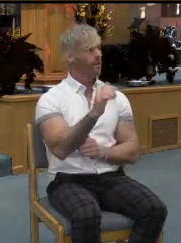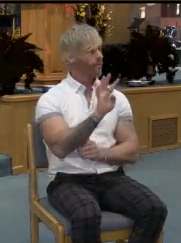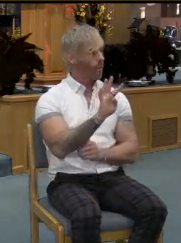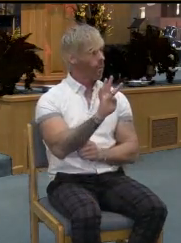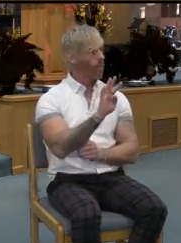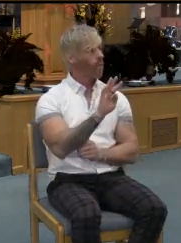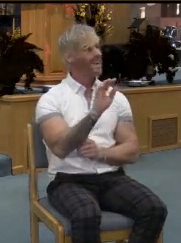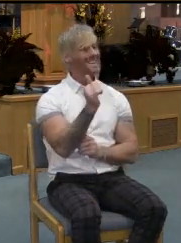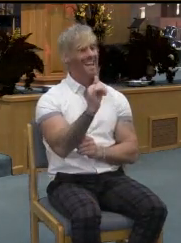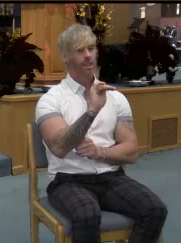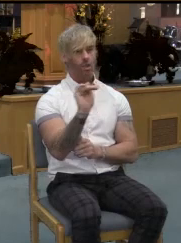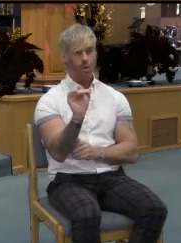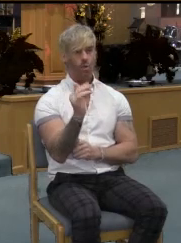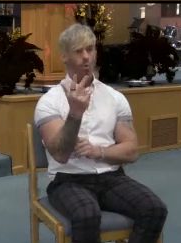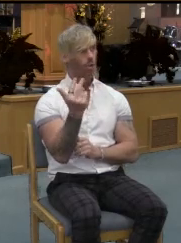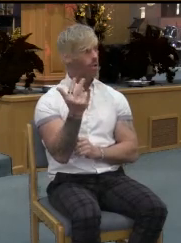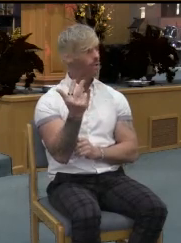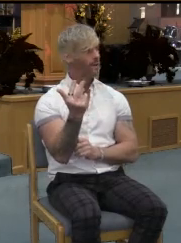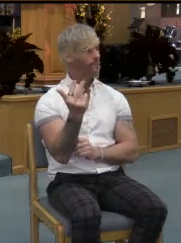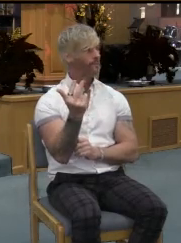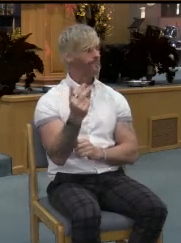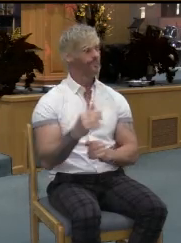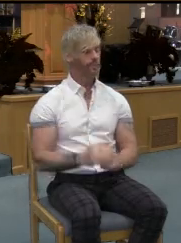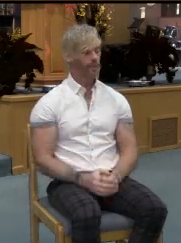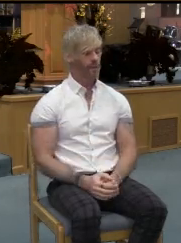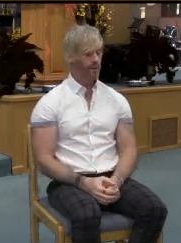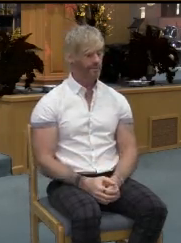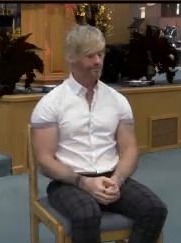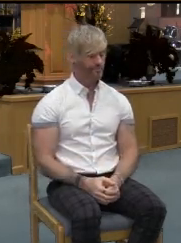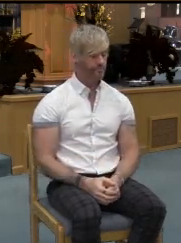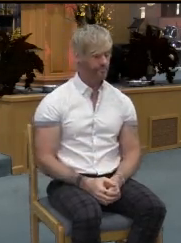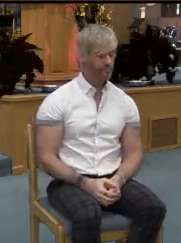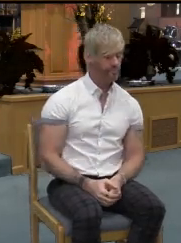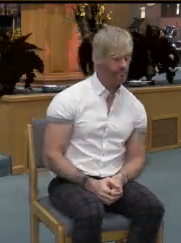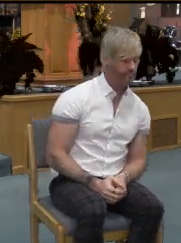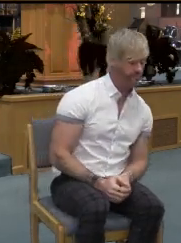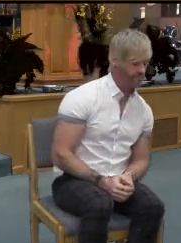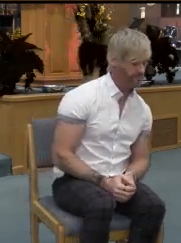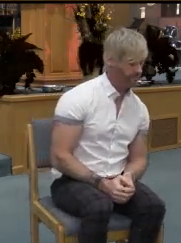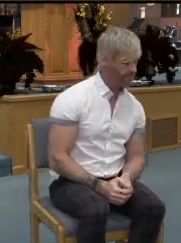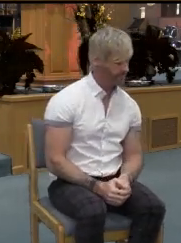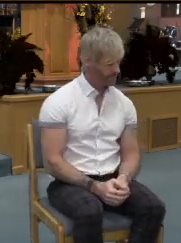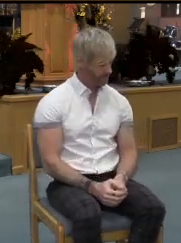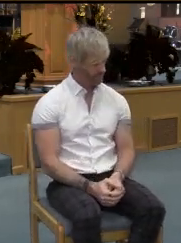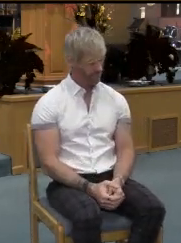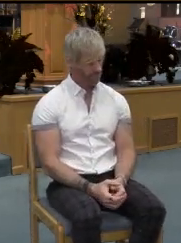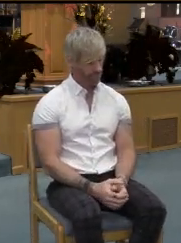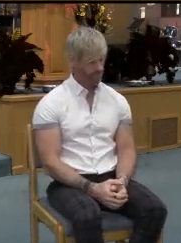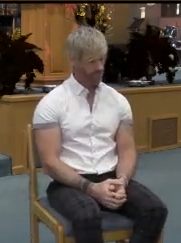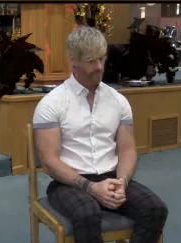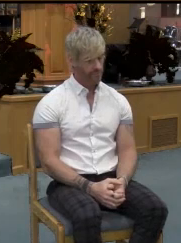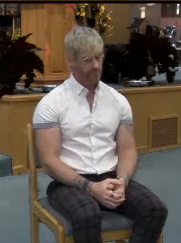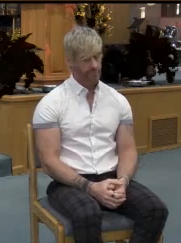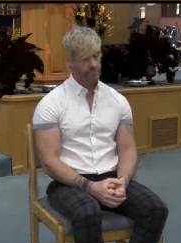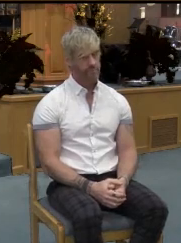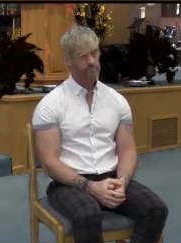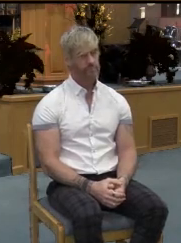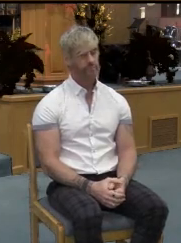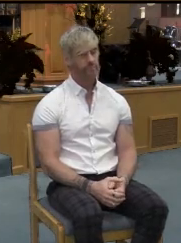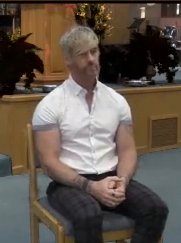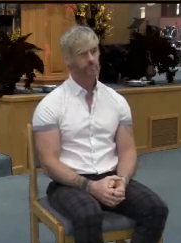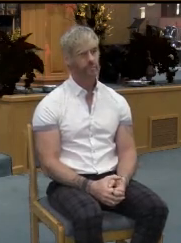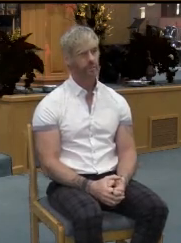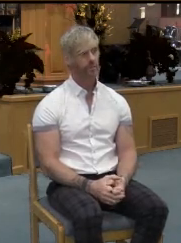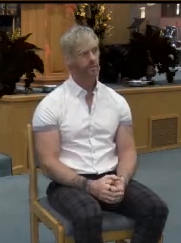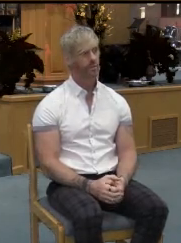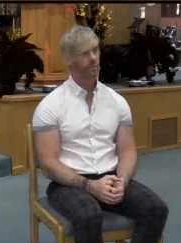And Charlene Imholtz, I don't see Charlene here this morning. So that means her and Dinah Childs